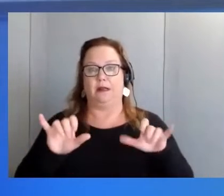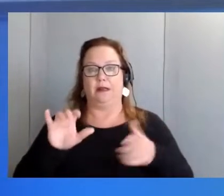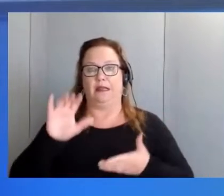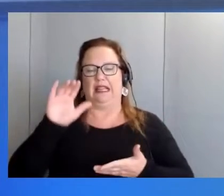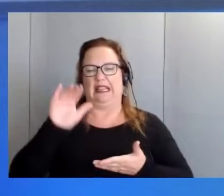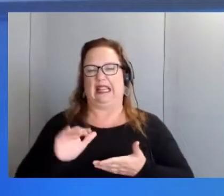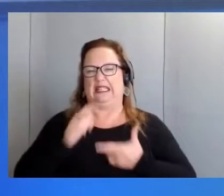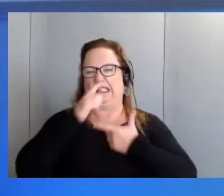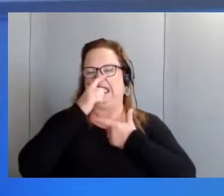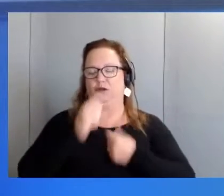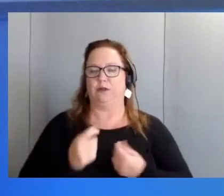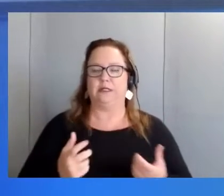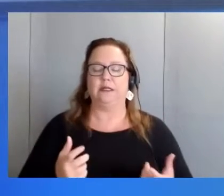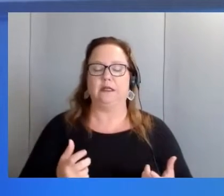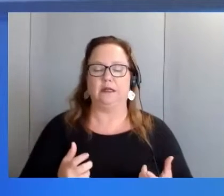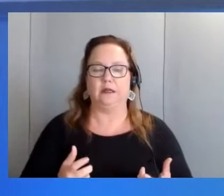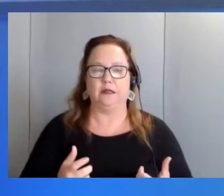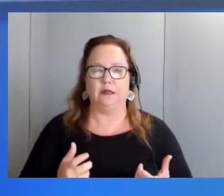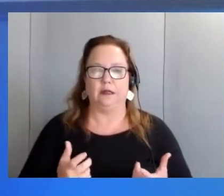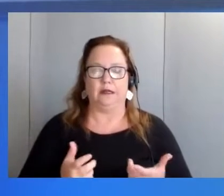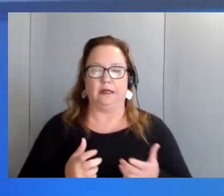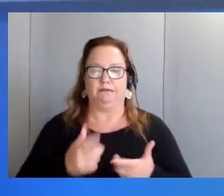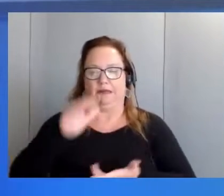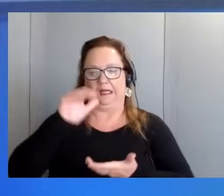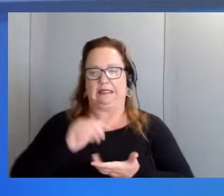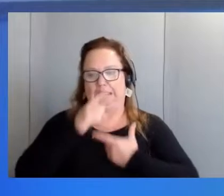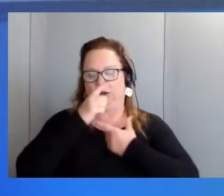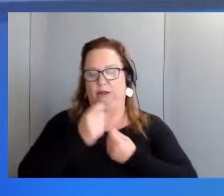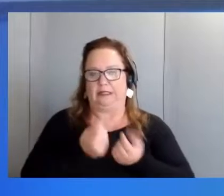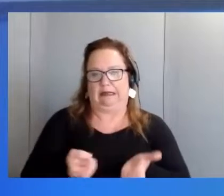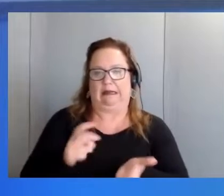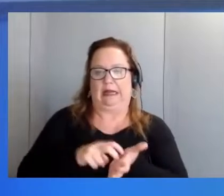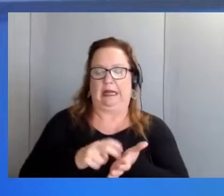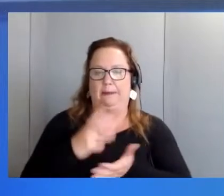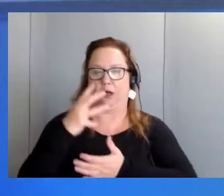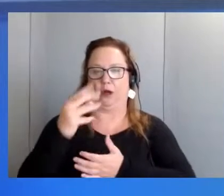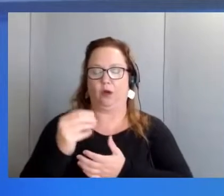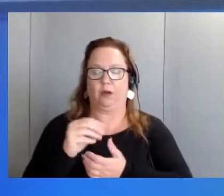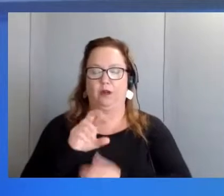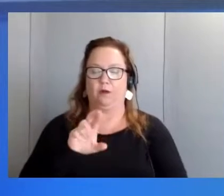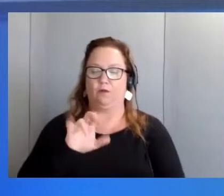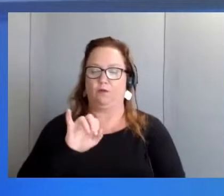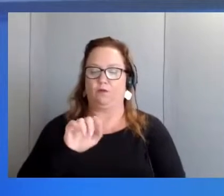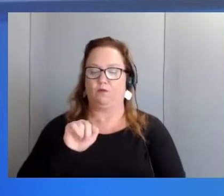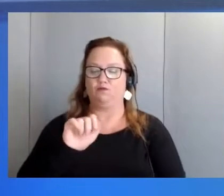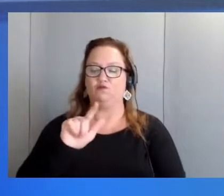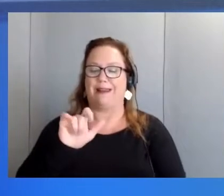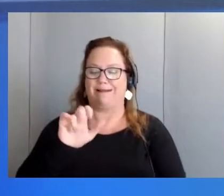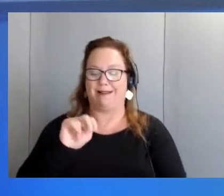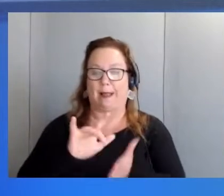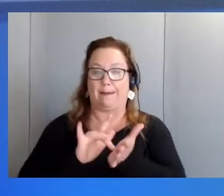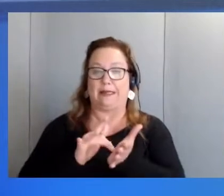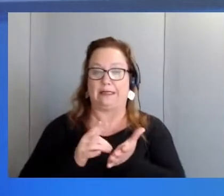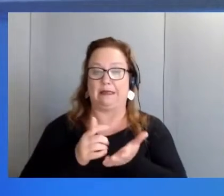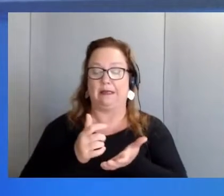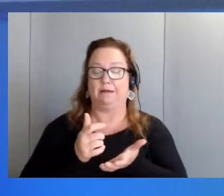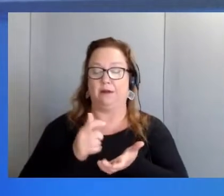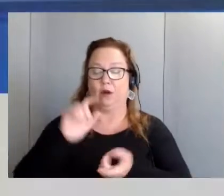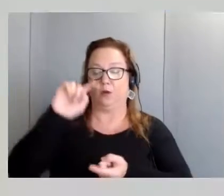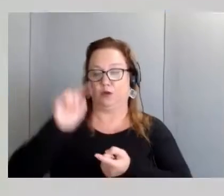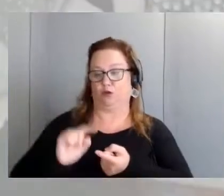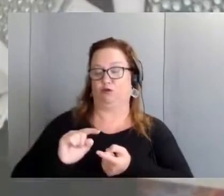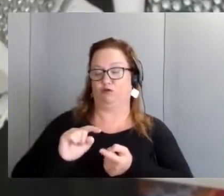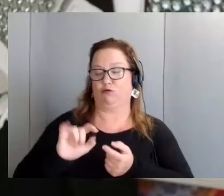and initiative and get up and go, and Ritalin can reduce some of those symptoms.